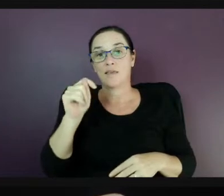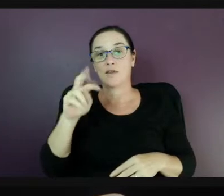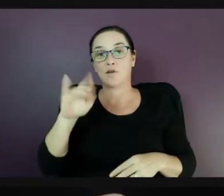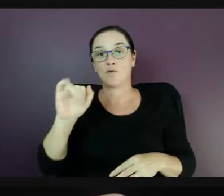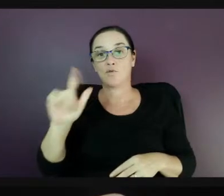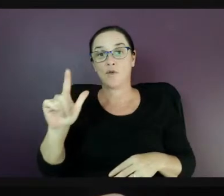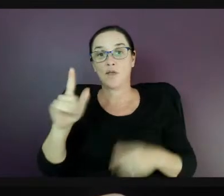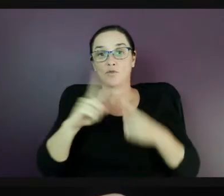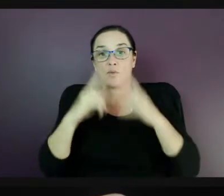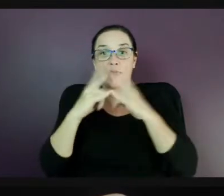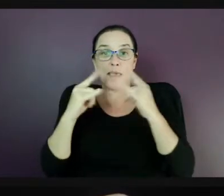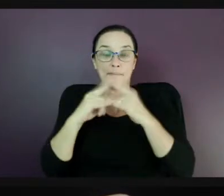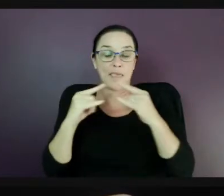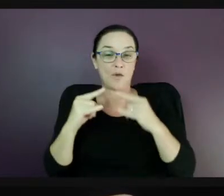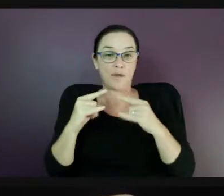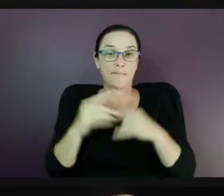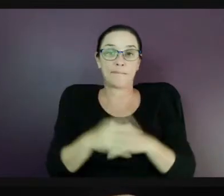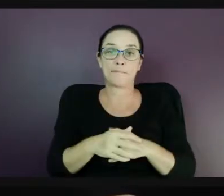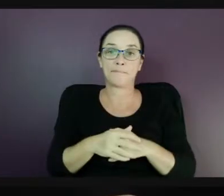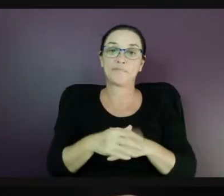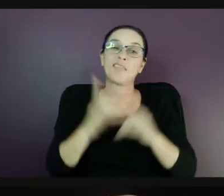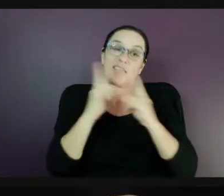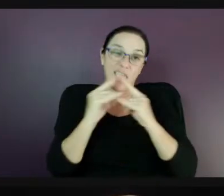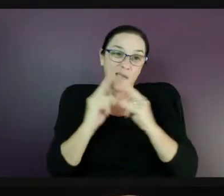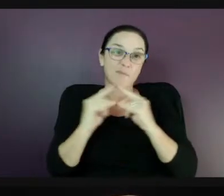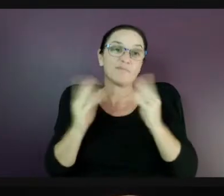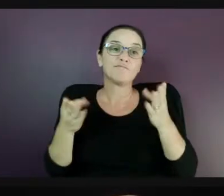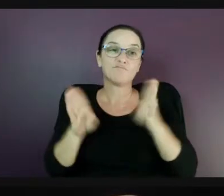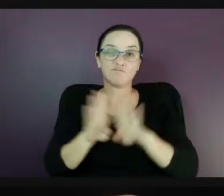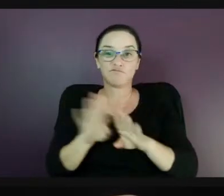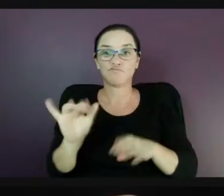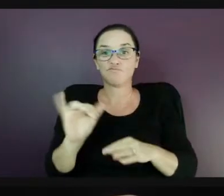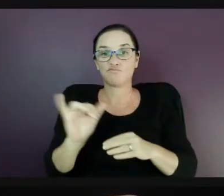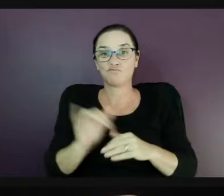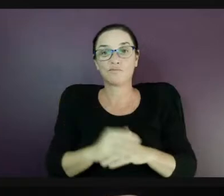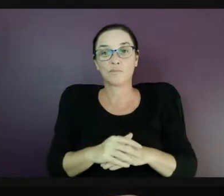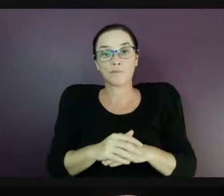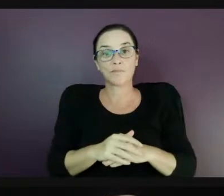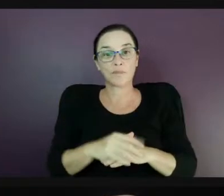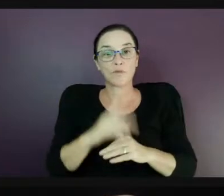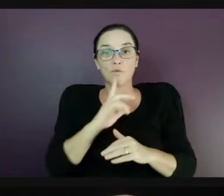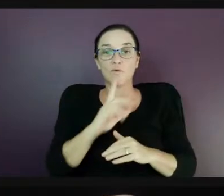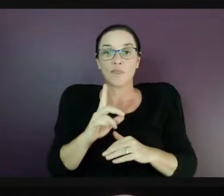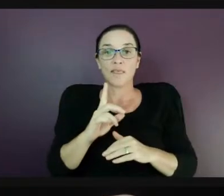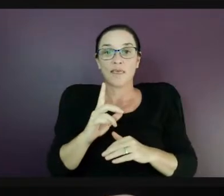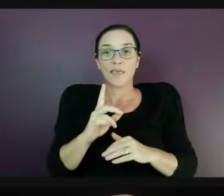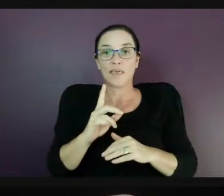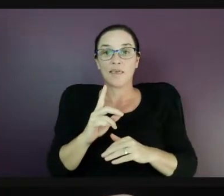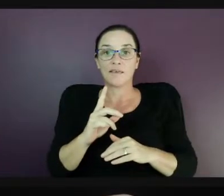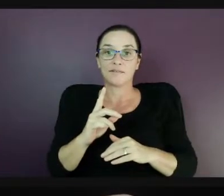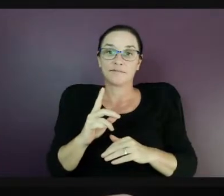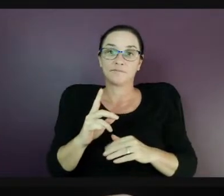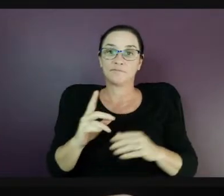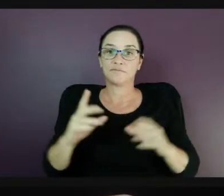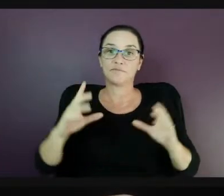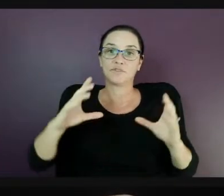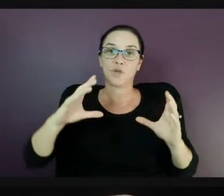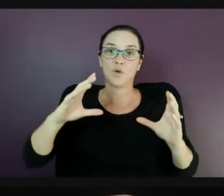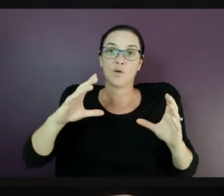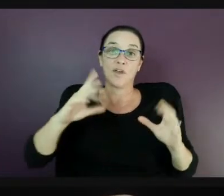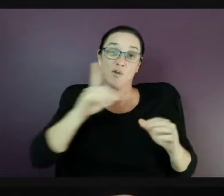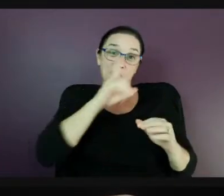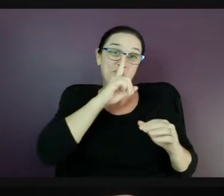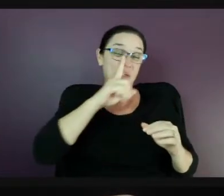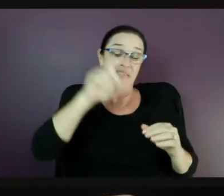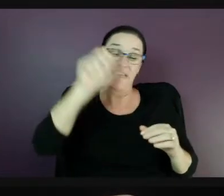campground as well. Campground also closed. So really, this whole southwest part of the